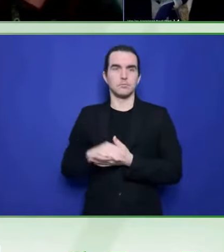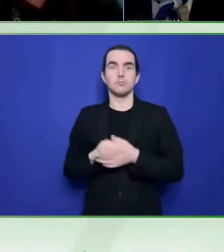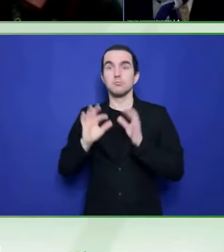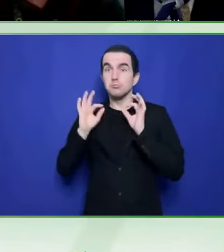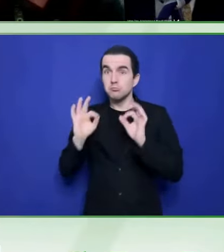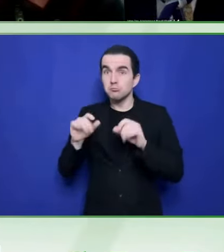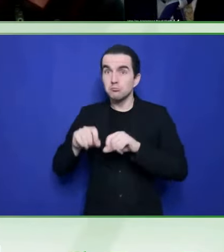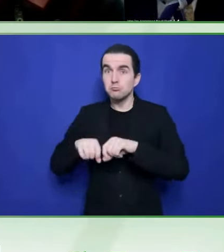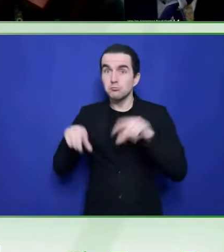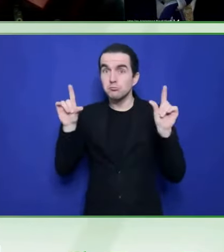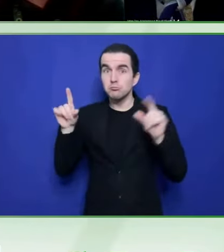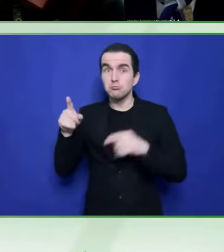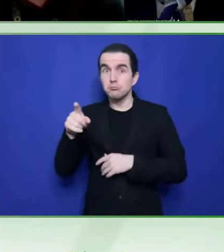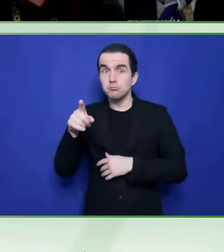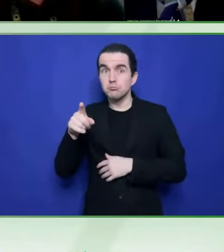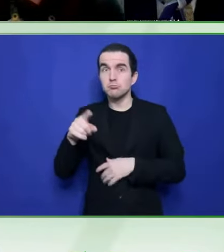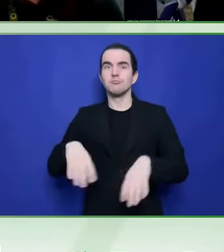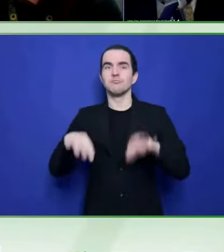introduction.